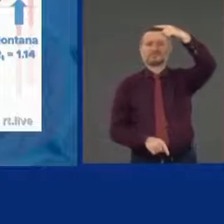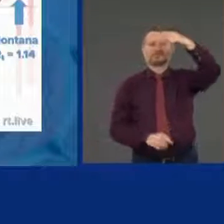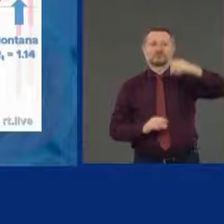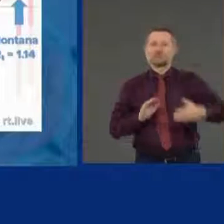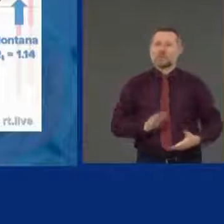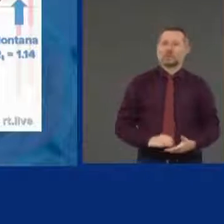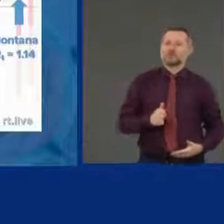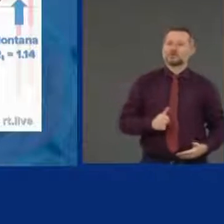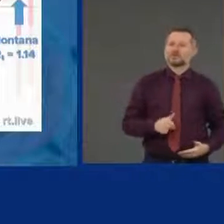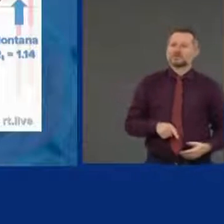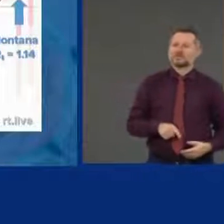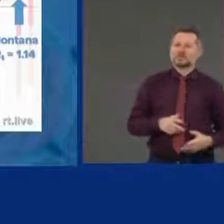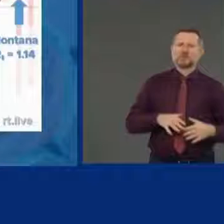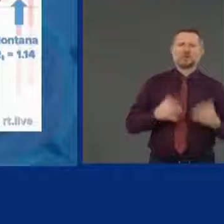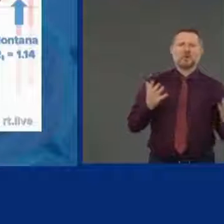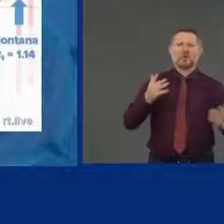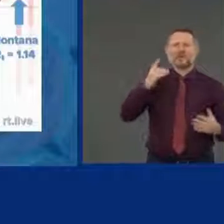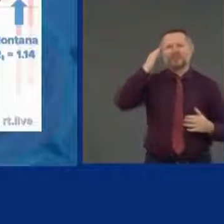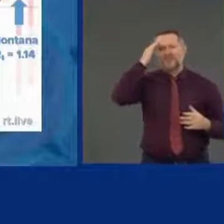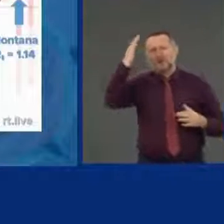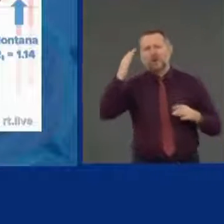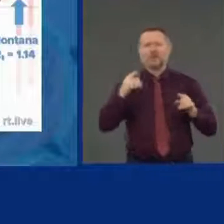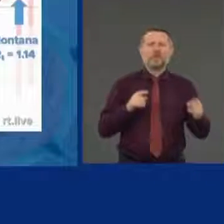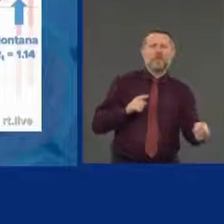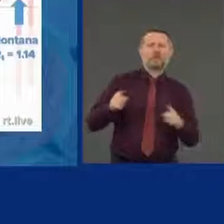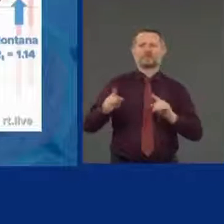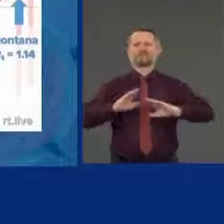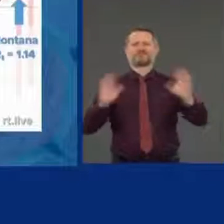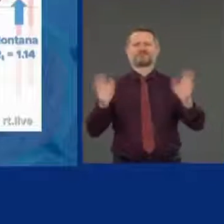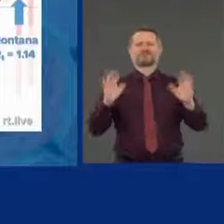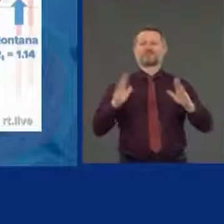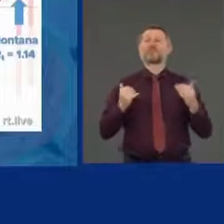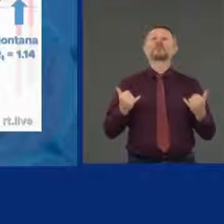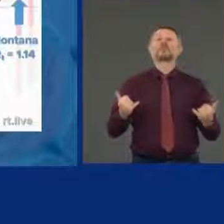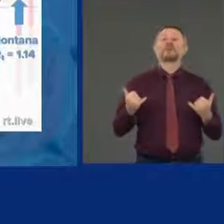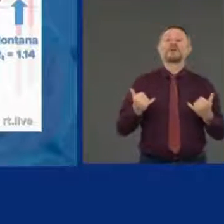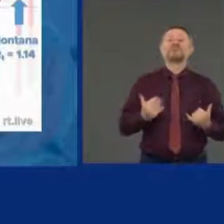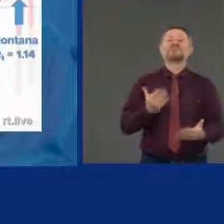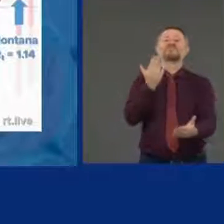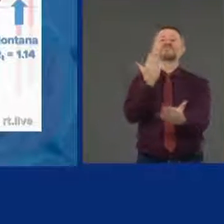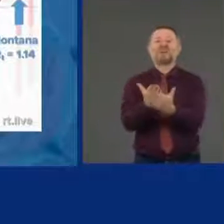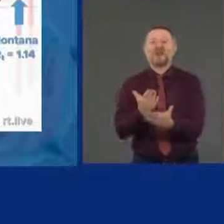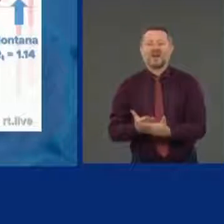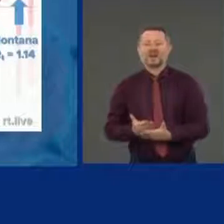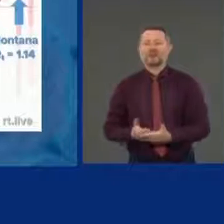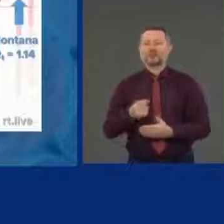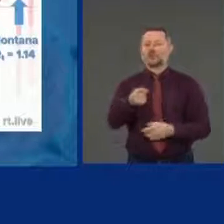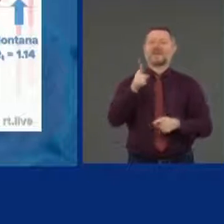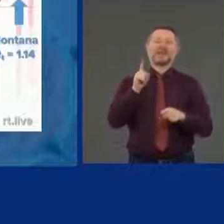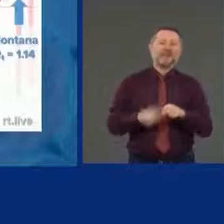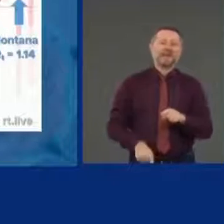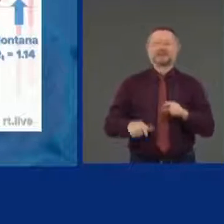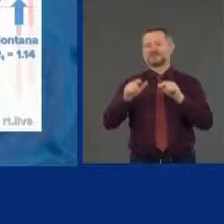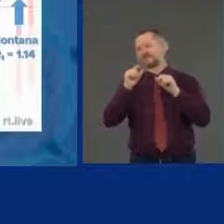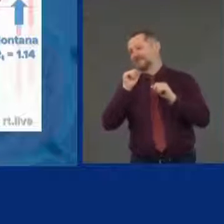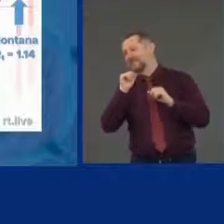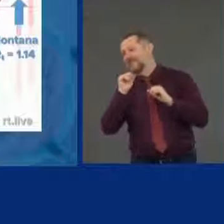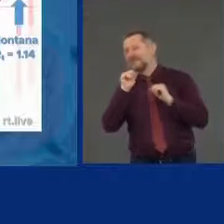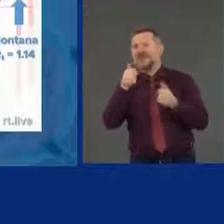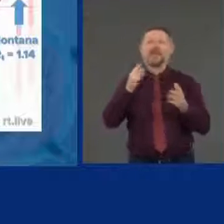anymore. These are just undeniable facts. You tested the